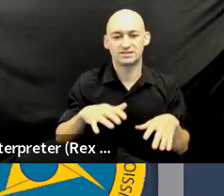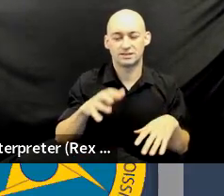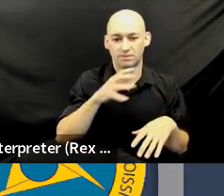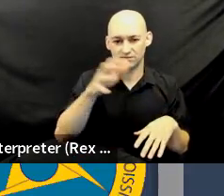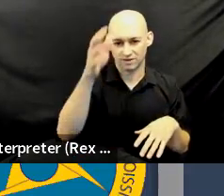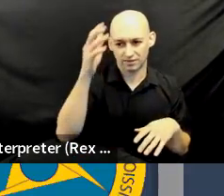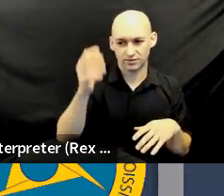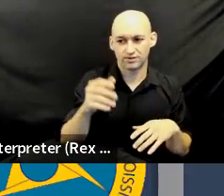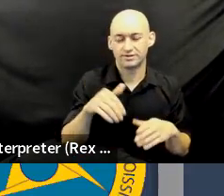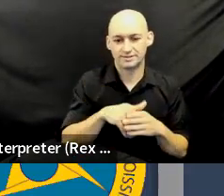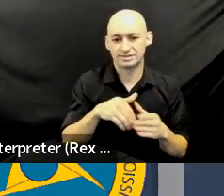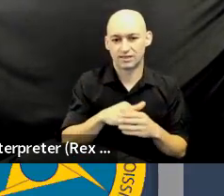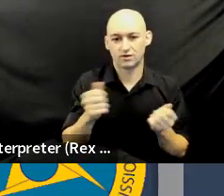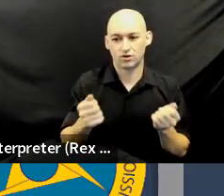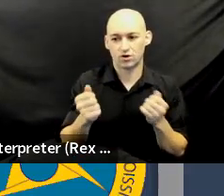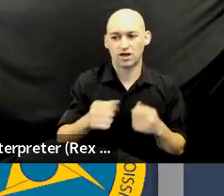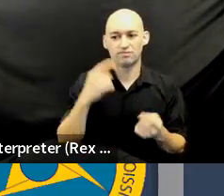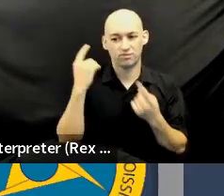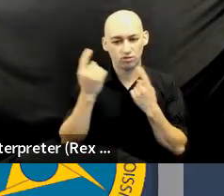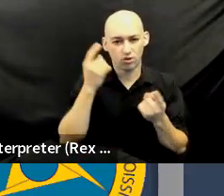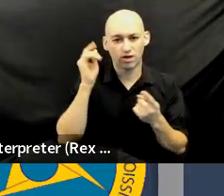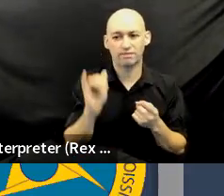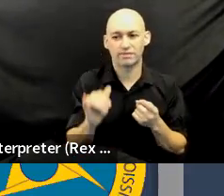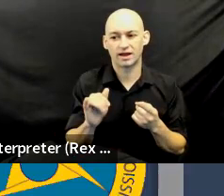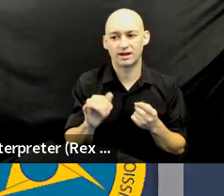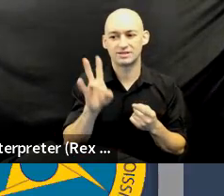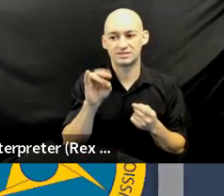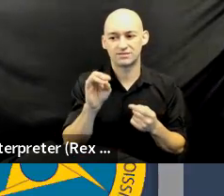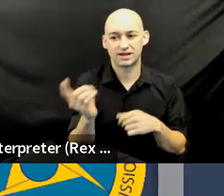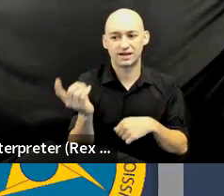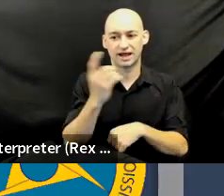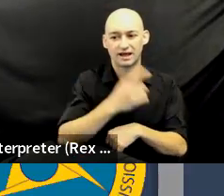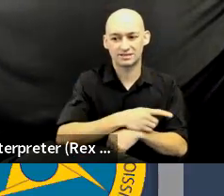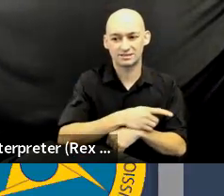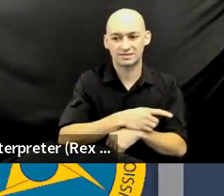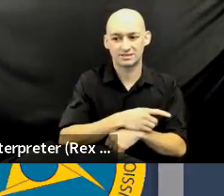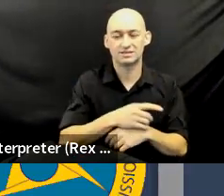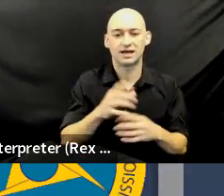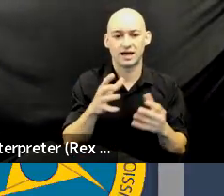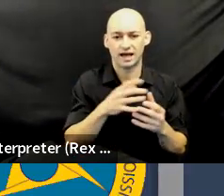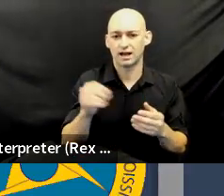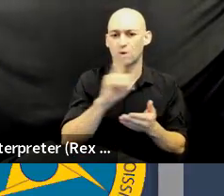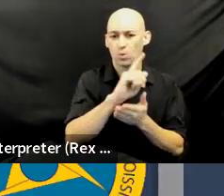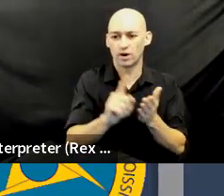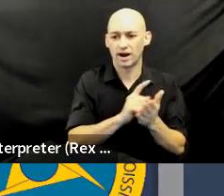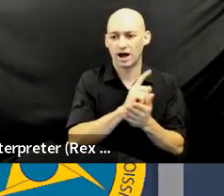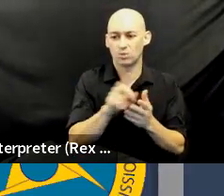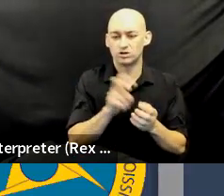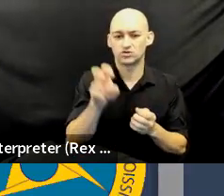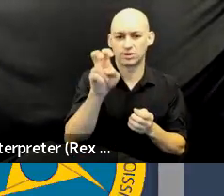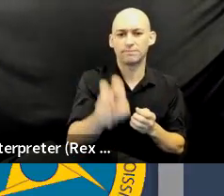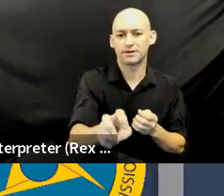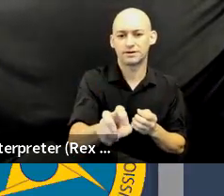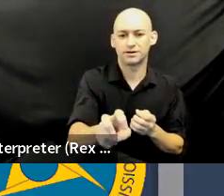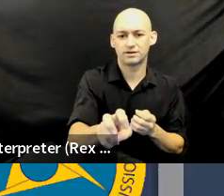behind. And the thought that 70 days and an hour trip to get to that